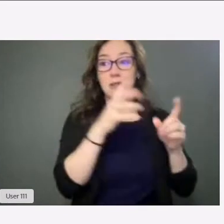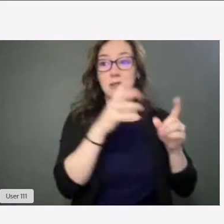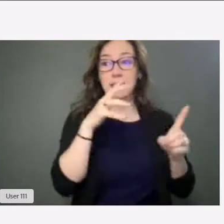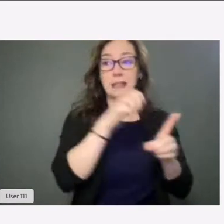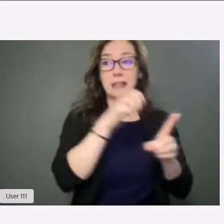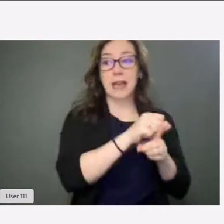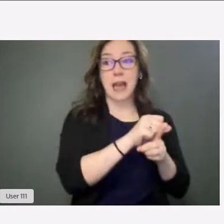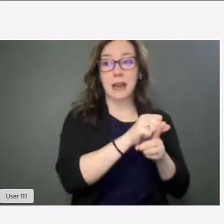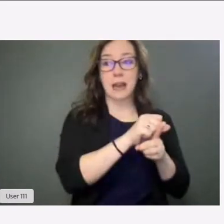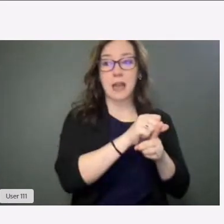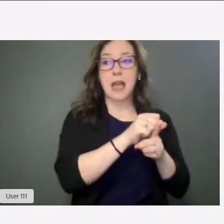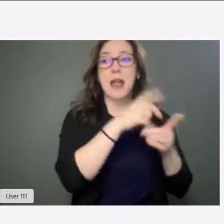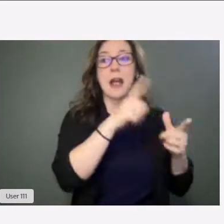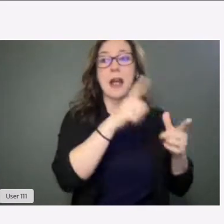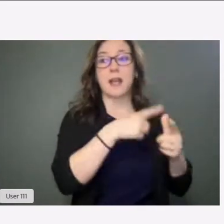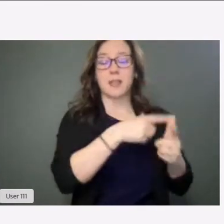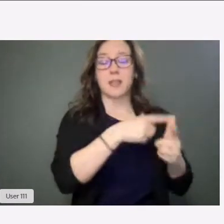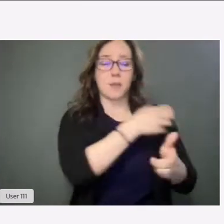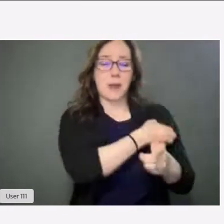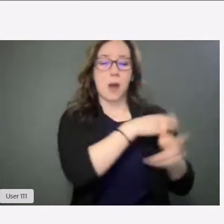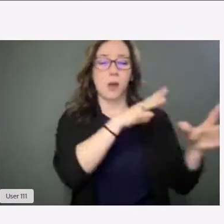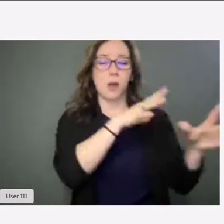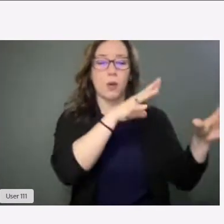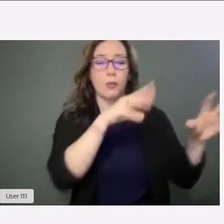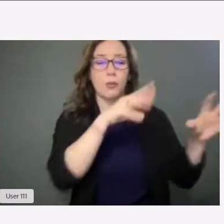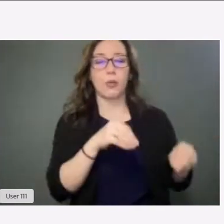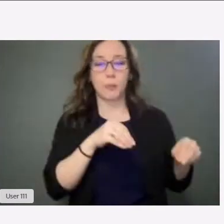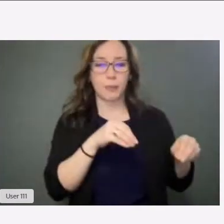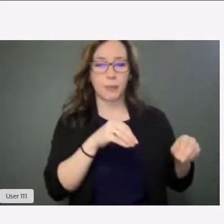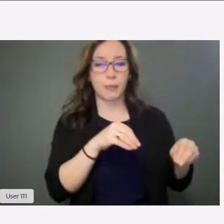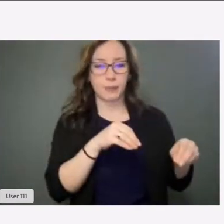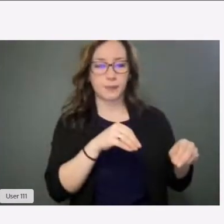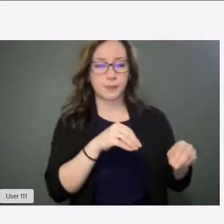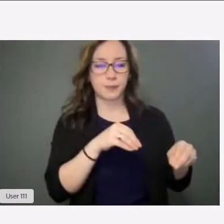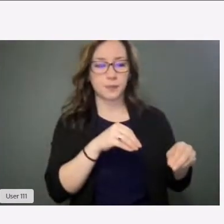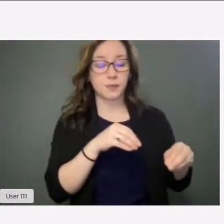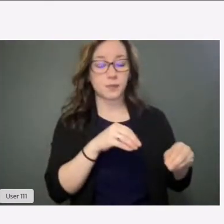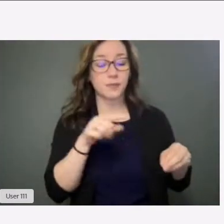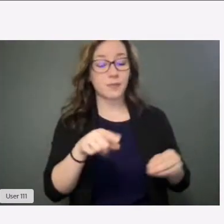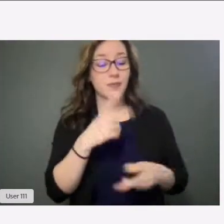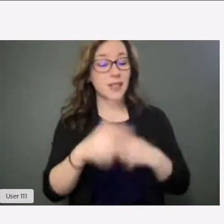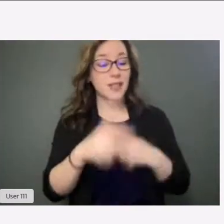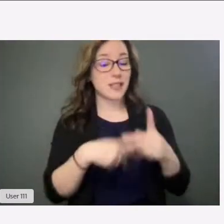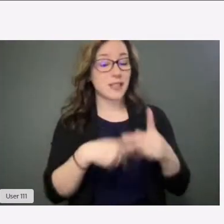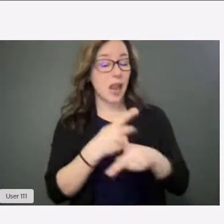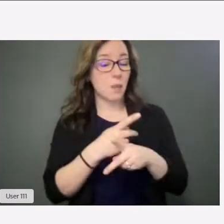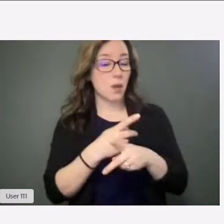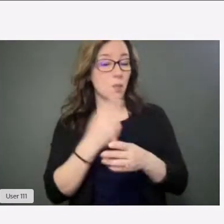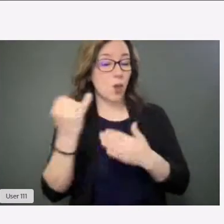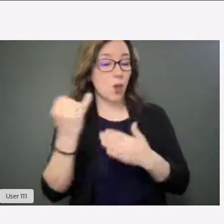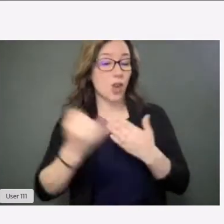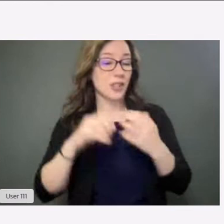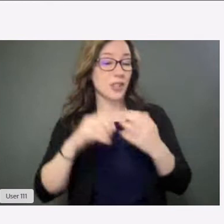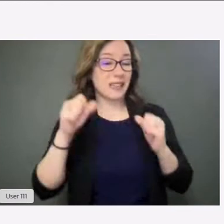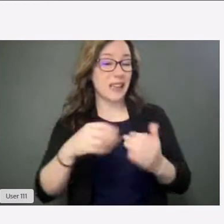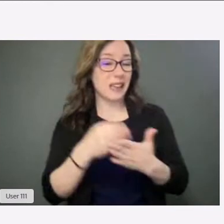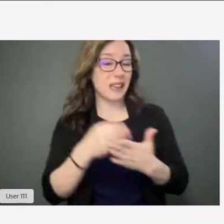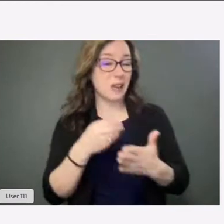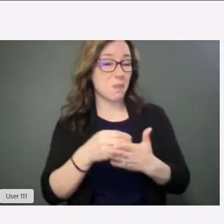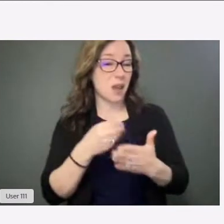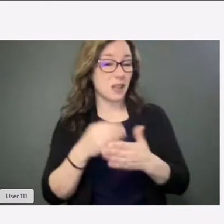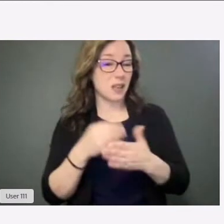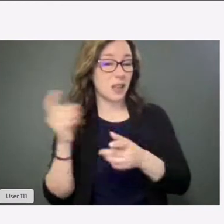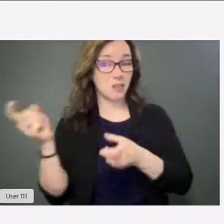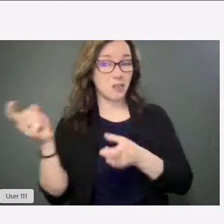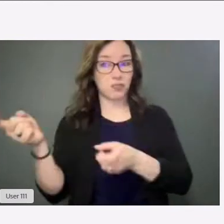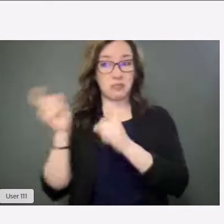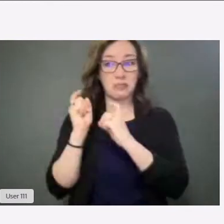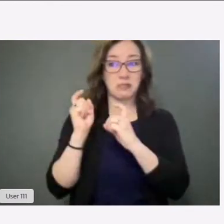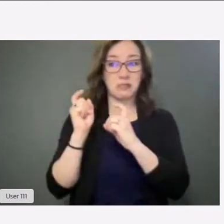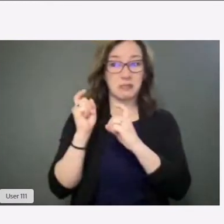takes out the power grid. Is this type of project something that we could get grant monies to fund?